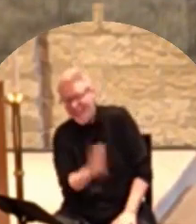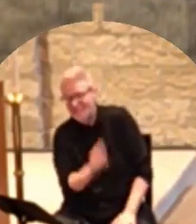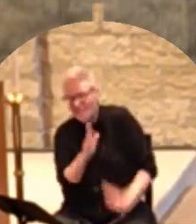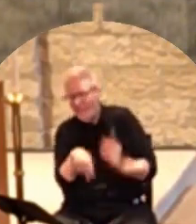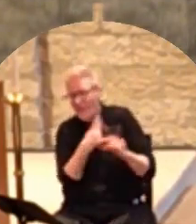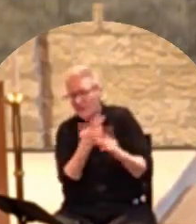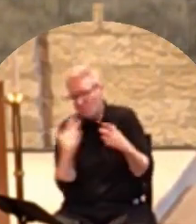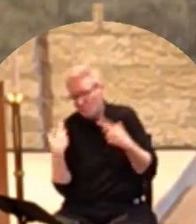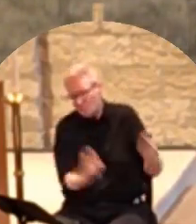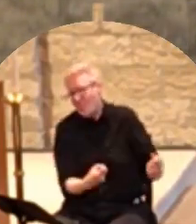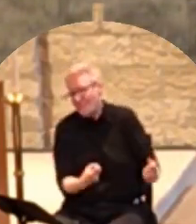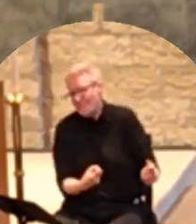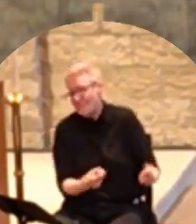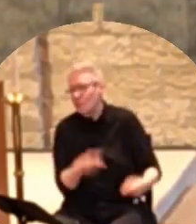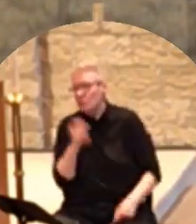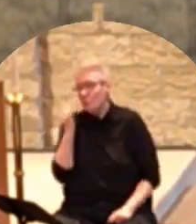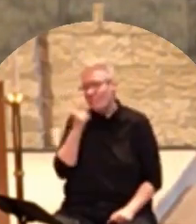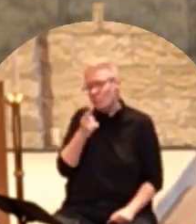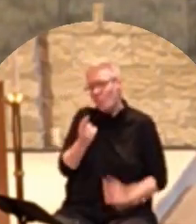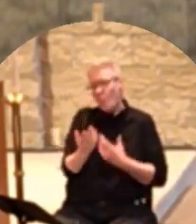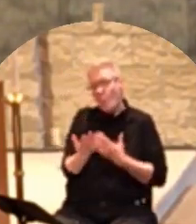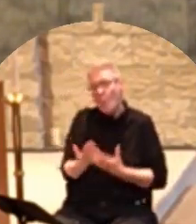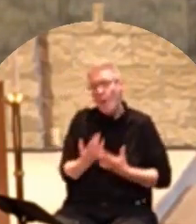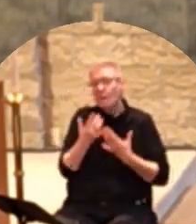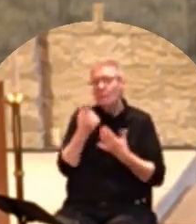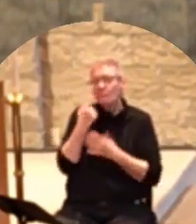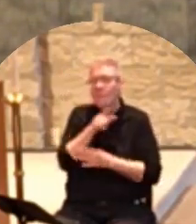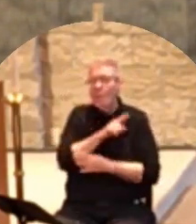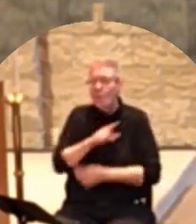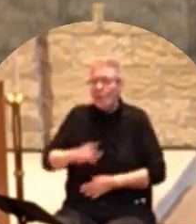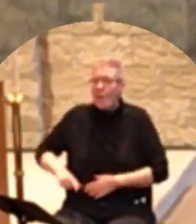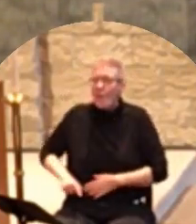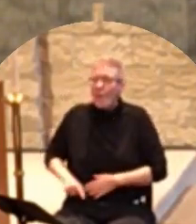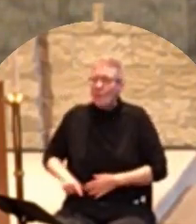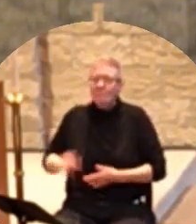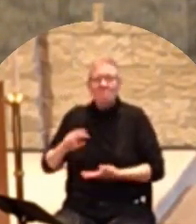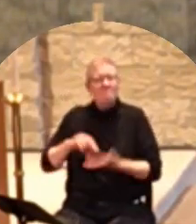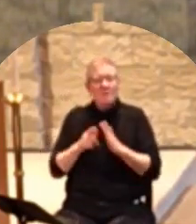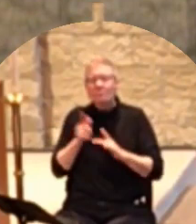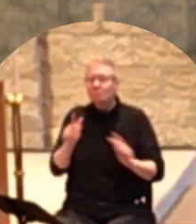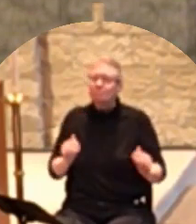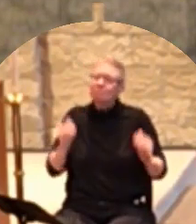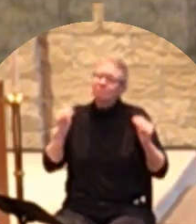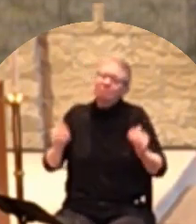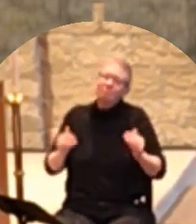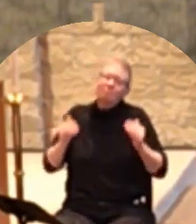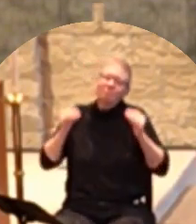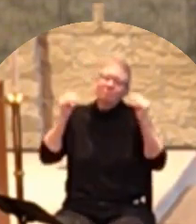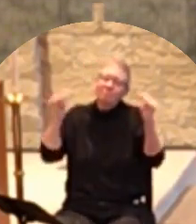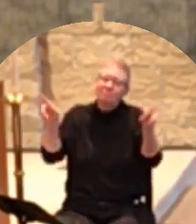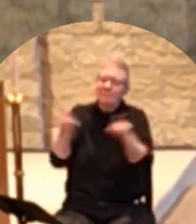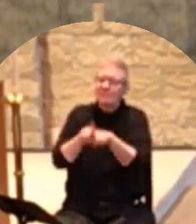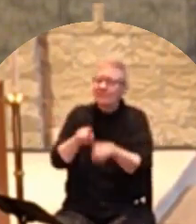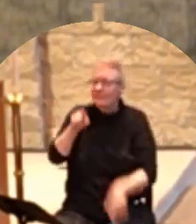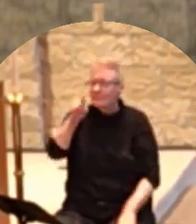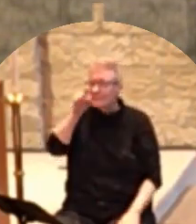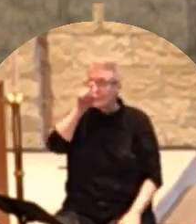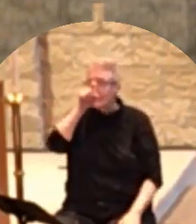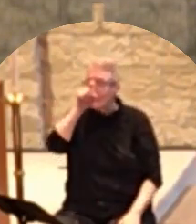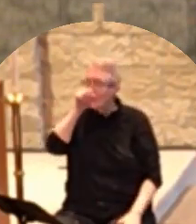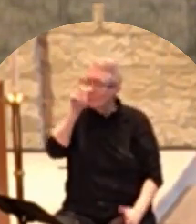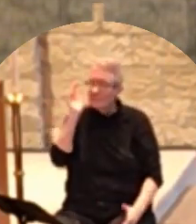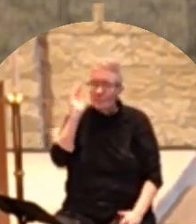you will rise up like eagles. Strength is associated with that so much in our life. So it's